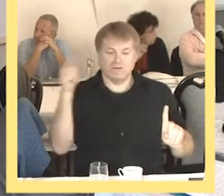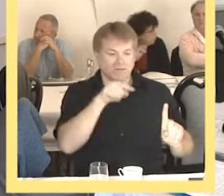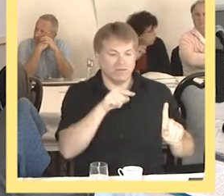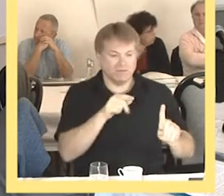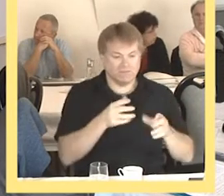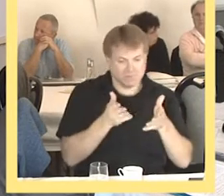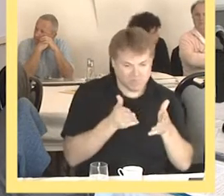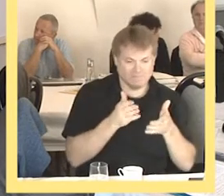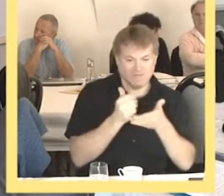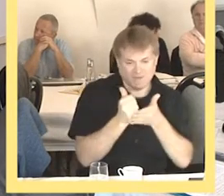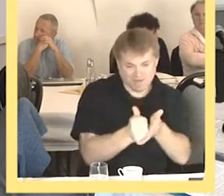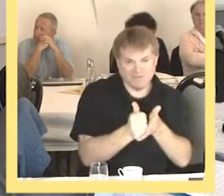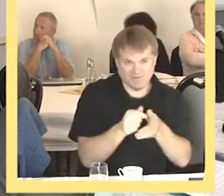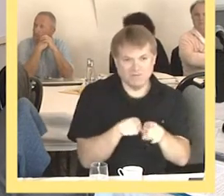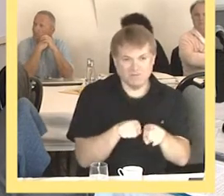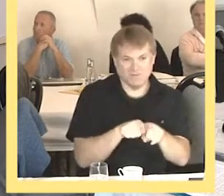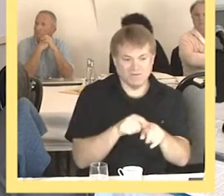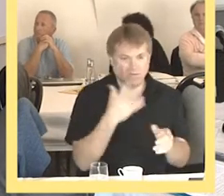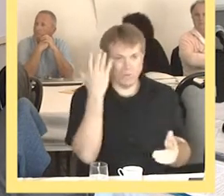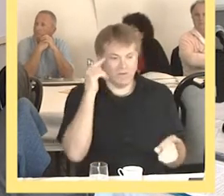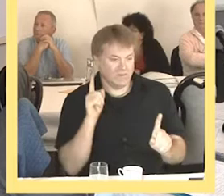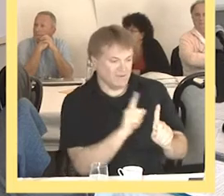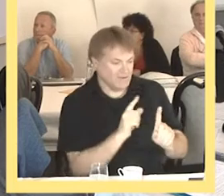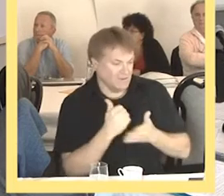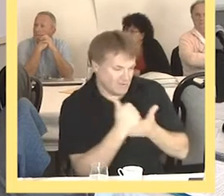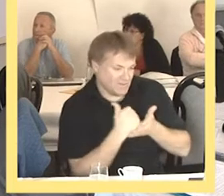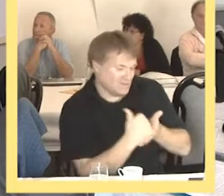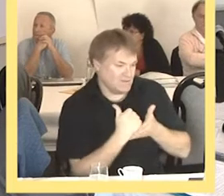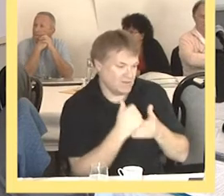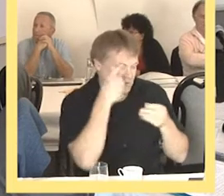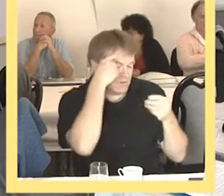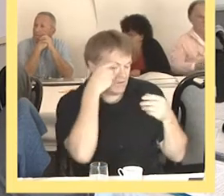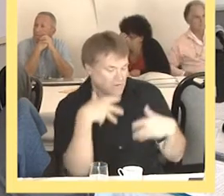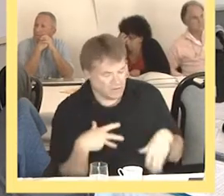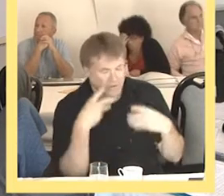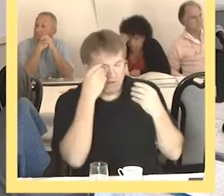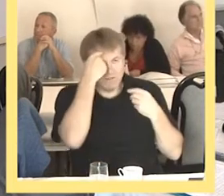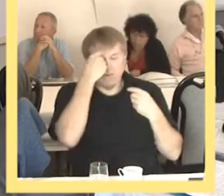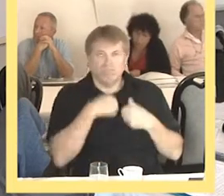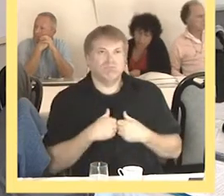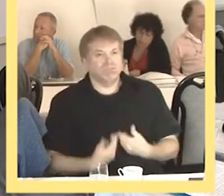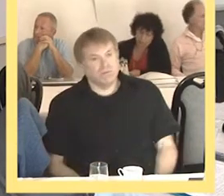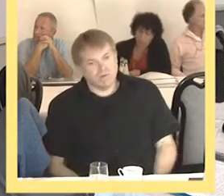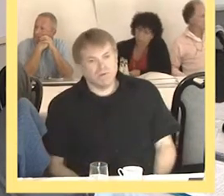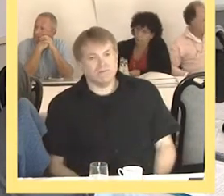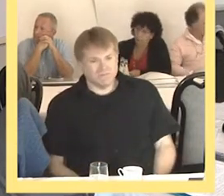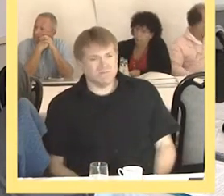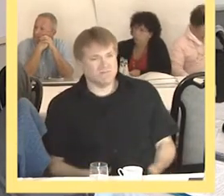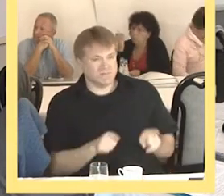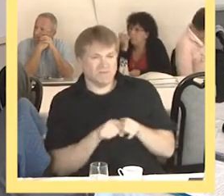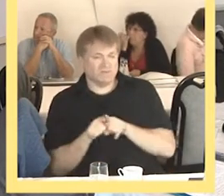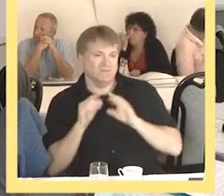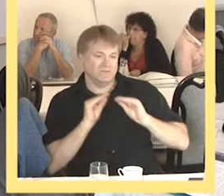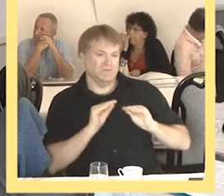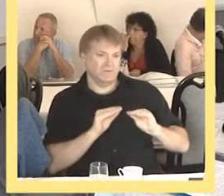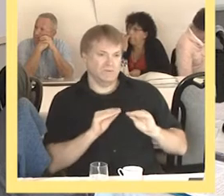There's also a point about annual training that I think is important to have some kind of on-the-job training, and it's